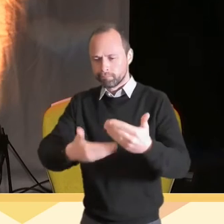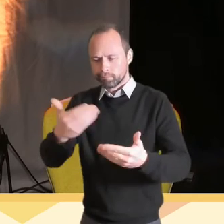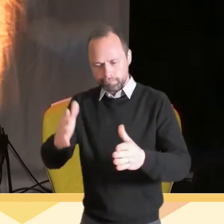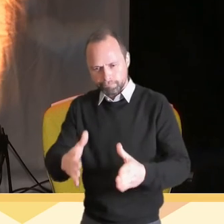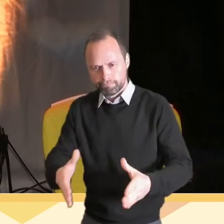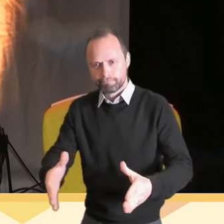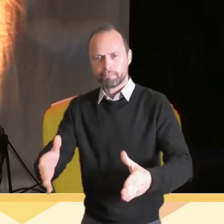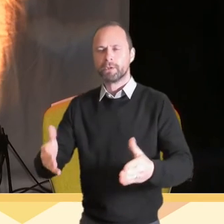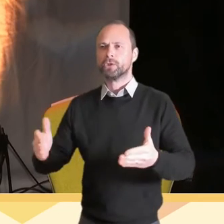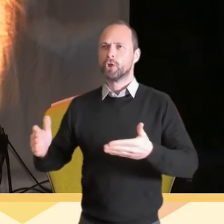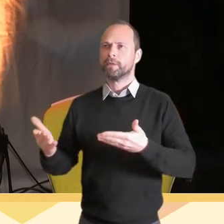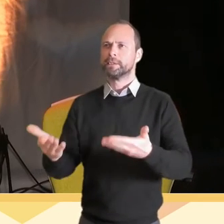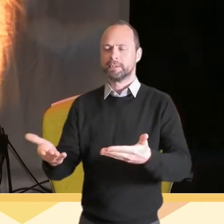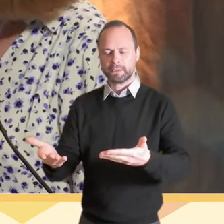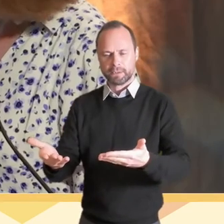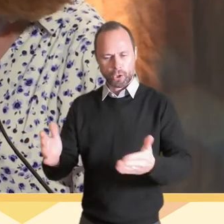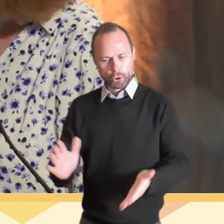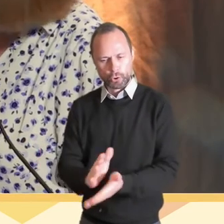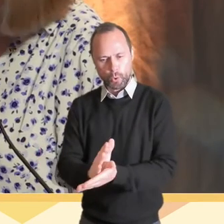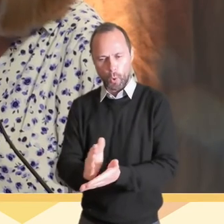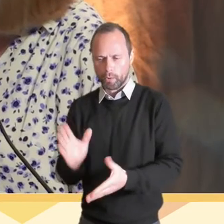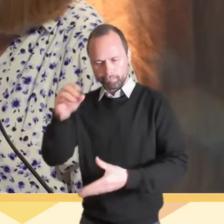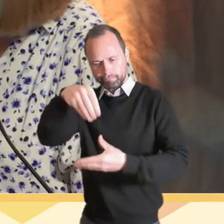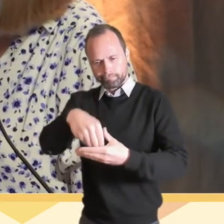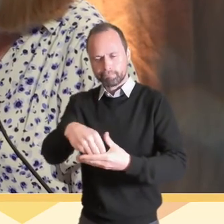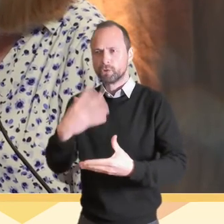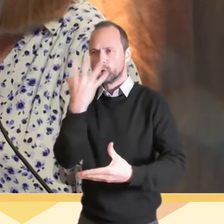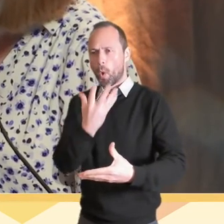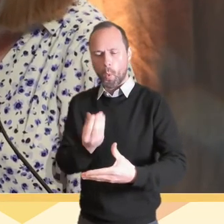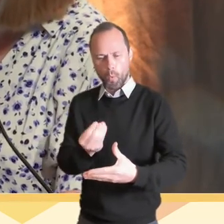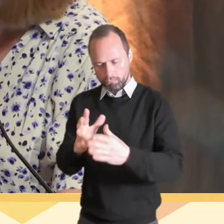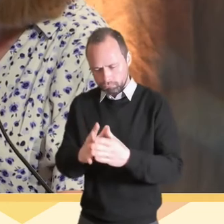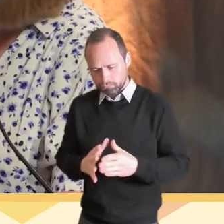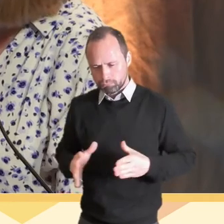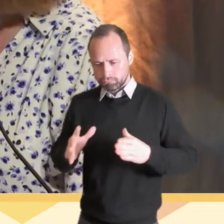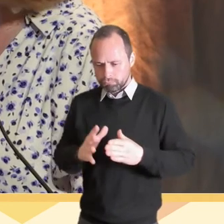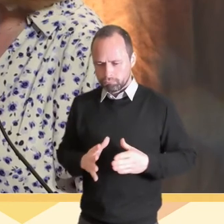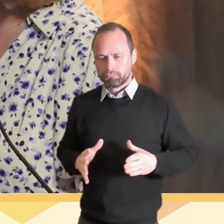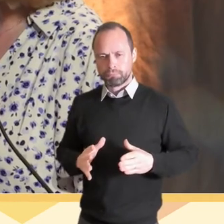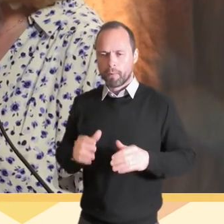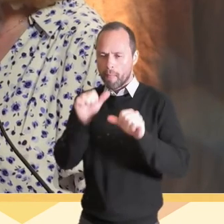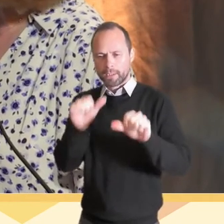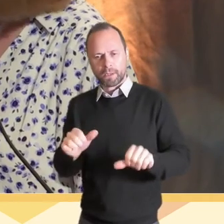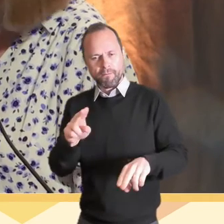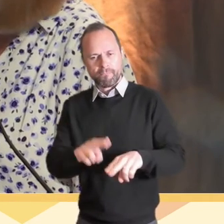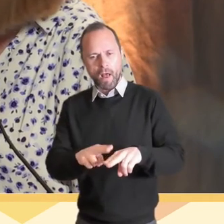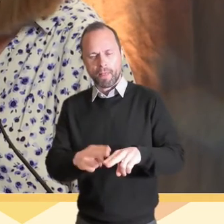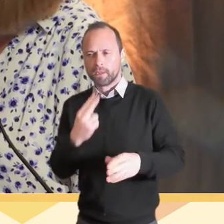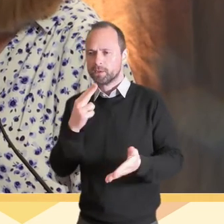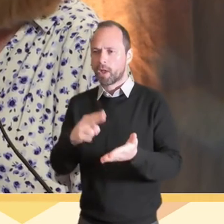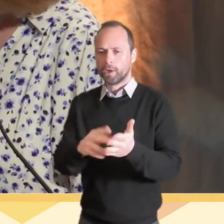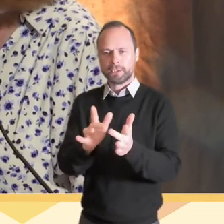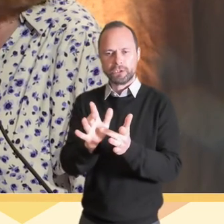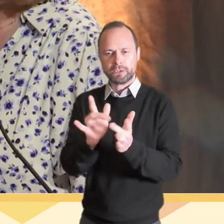Jesus fill your soul. May the blessing of God Almighty, the Father, the Son, and the Holy Spirit be with